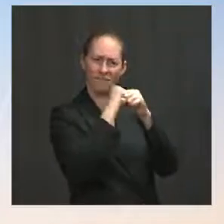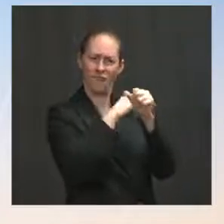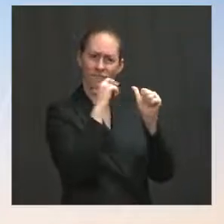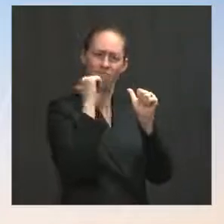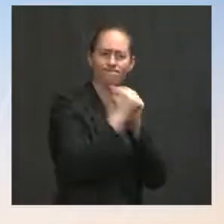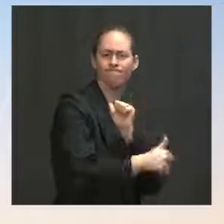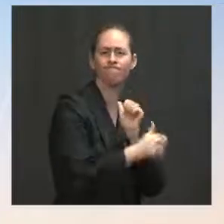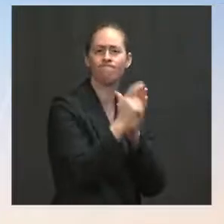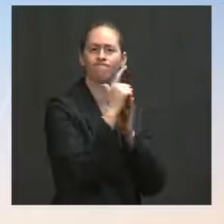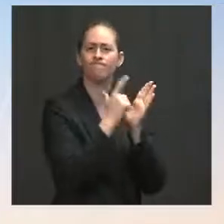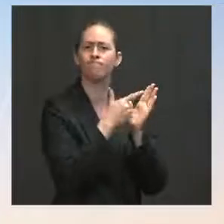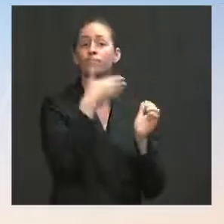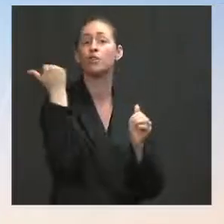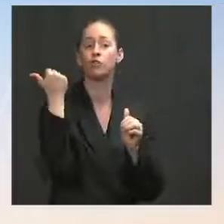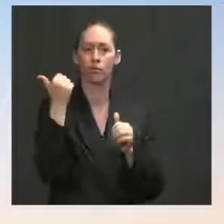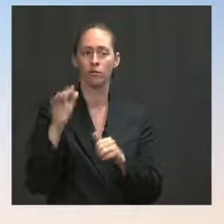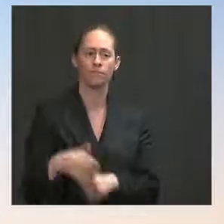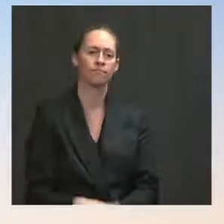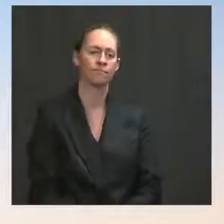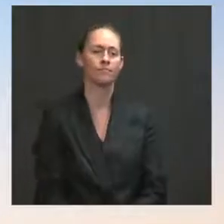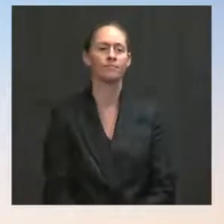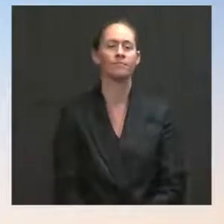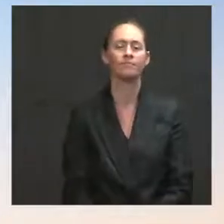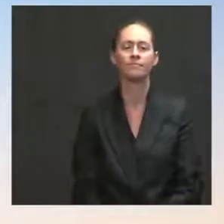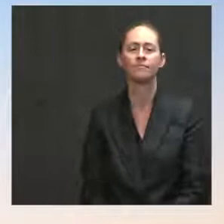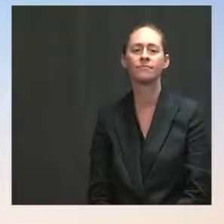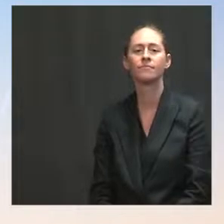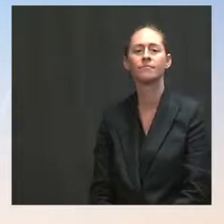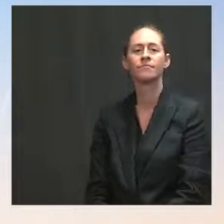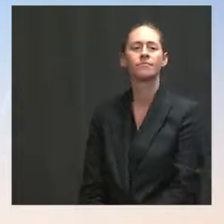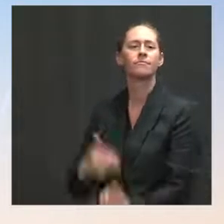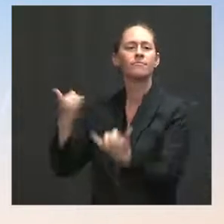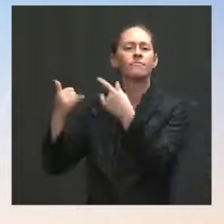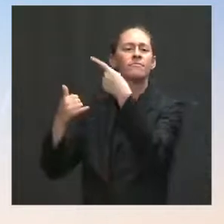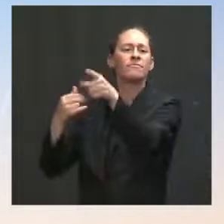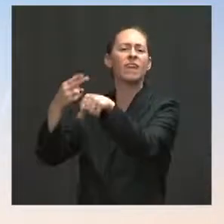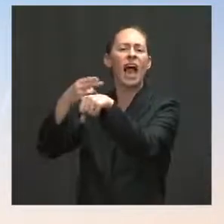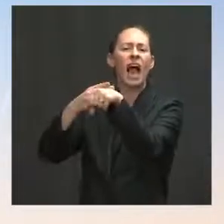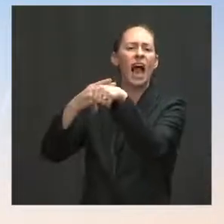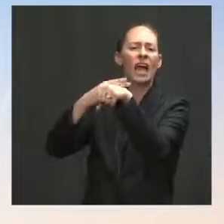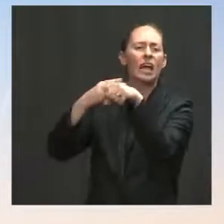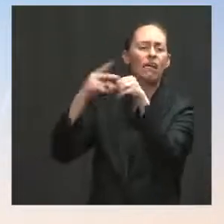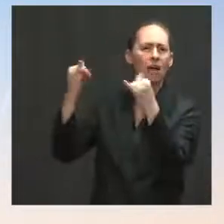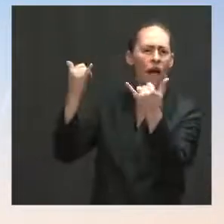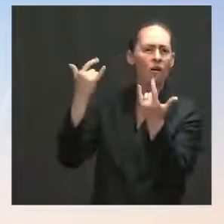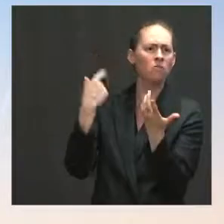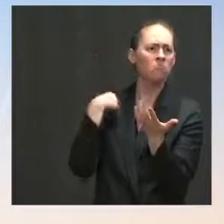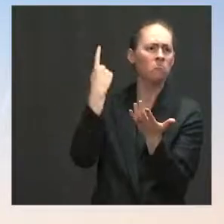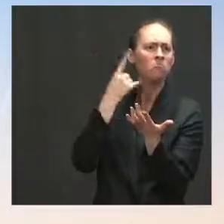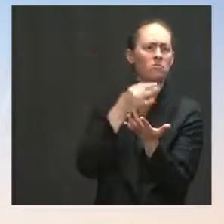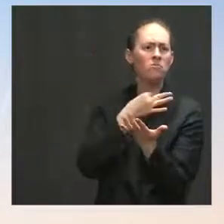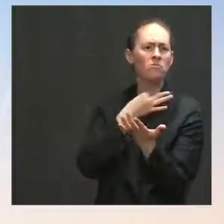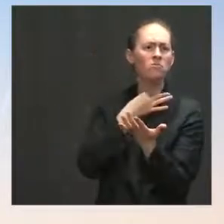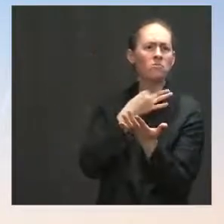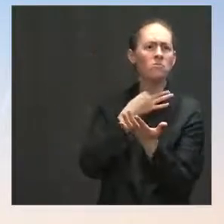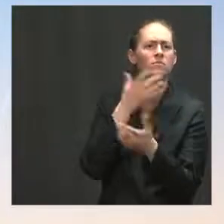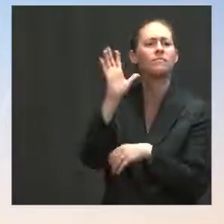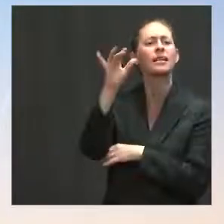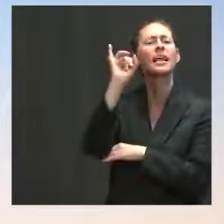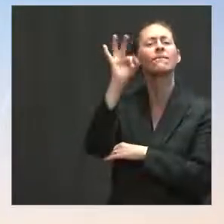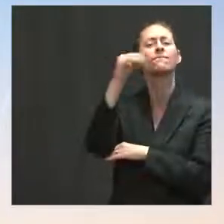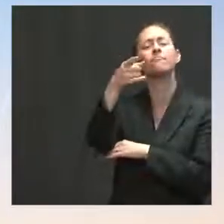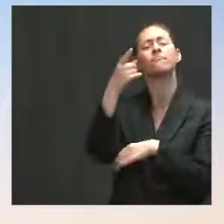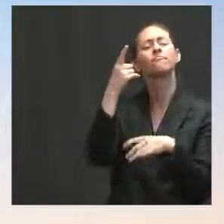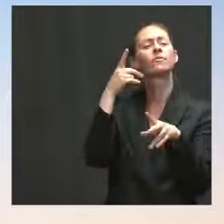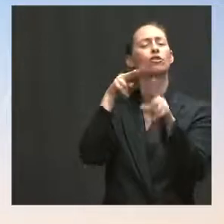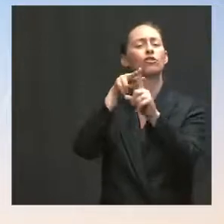about Haiti, what is this administration doing when it goes back to historic nature with administrations in